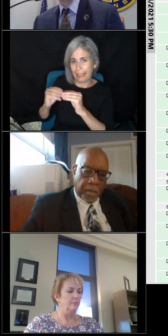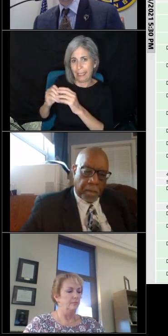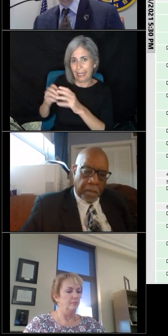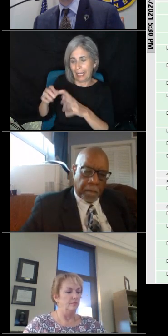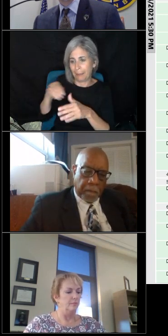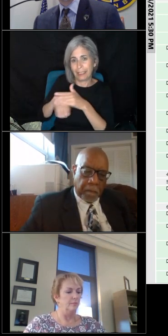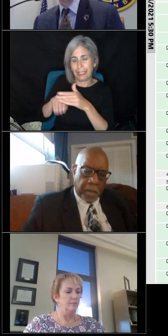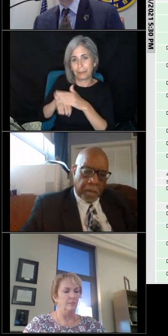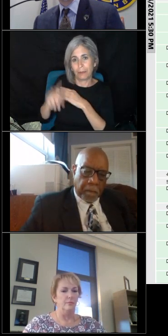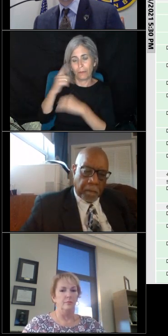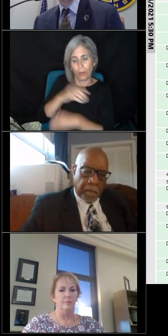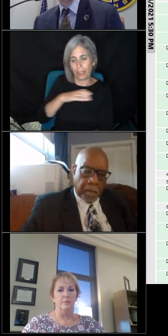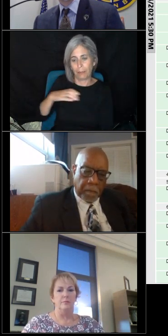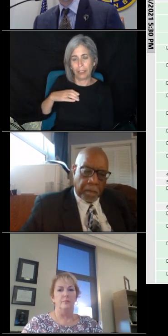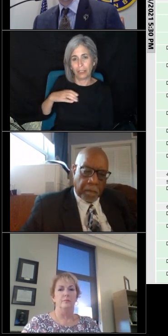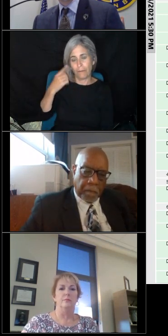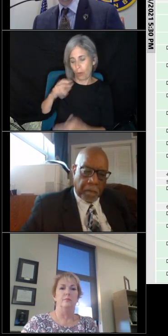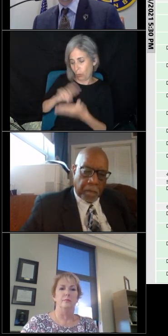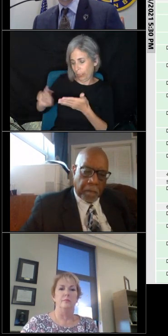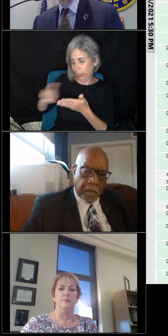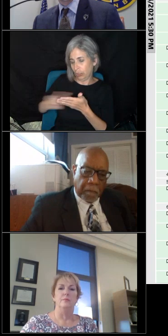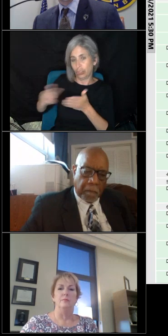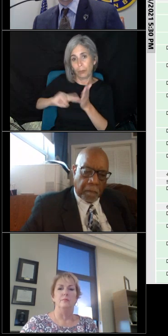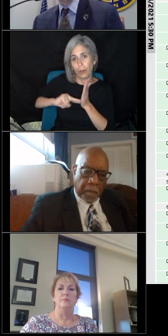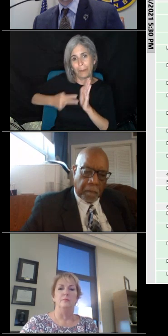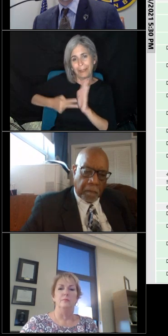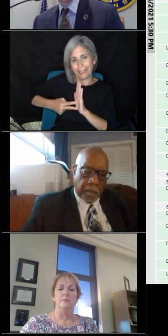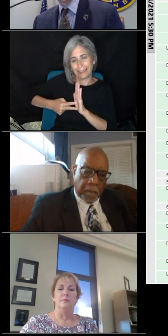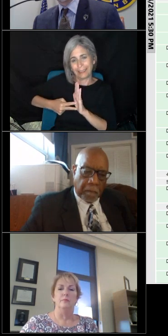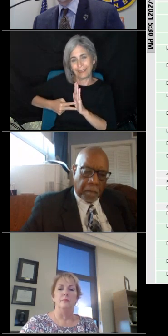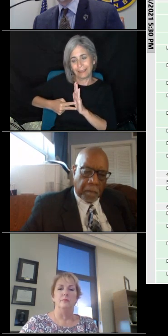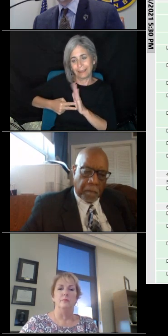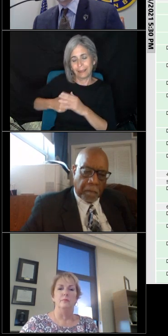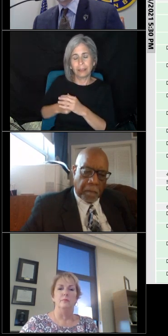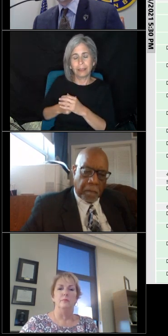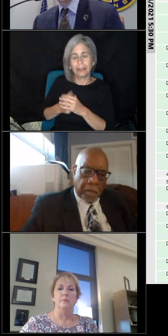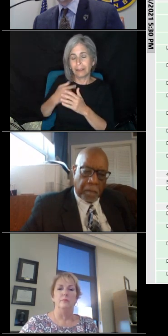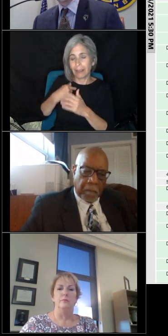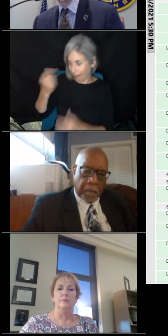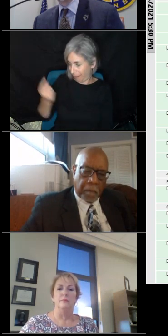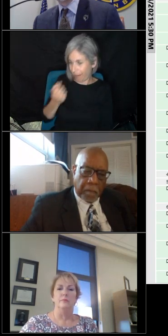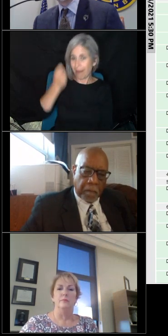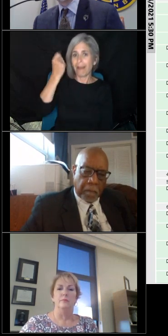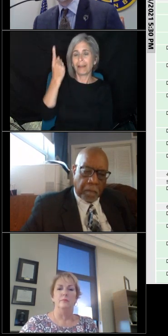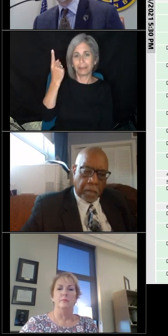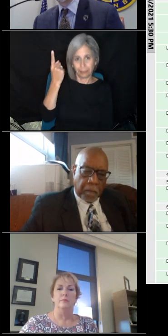accessible to the commission for our research purposes. So I understand